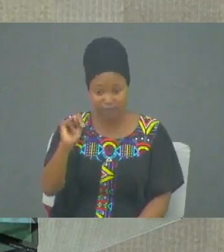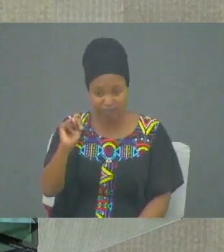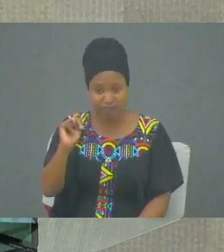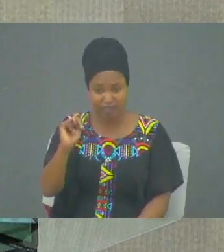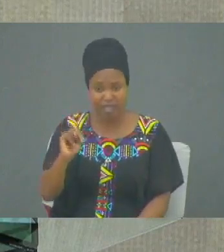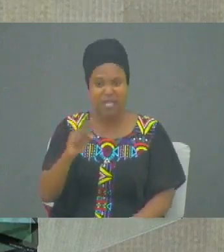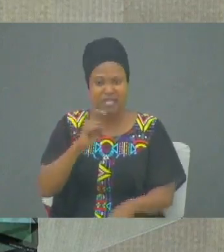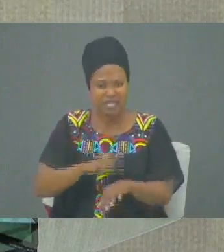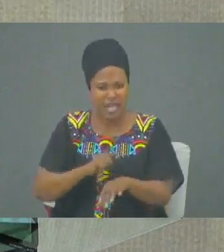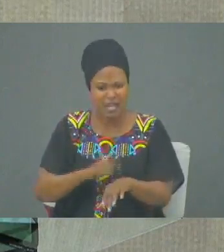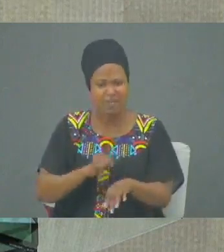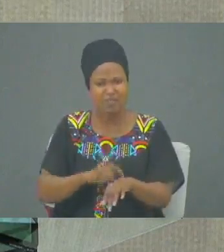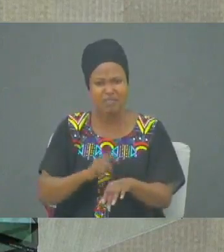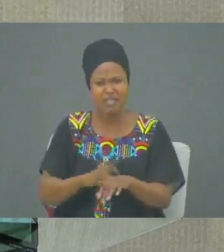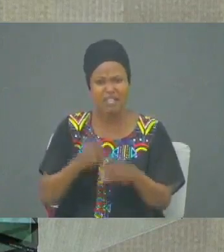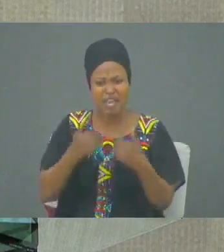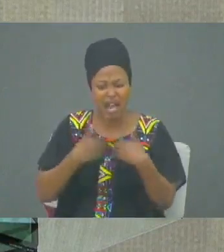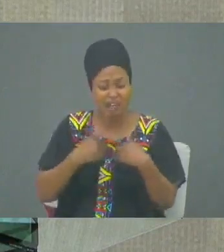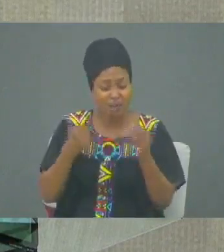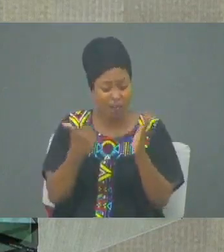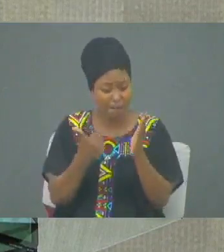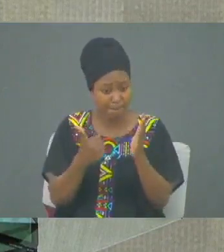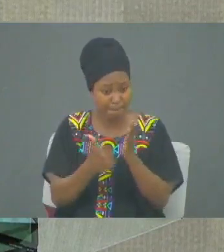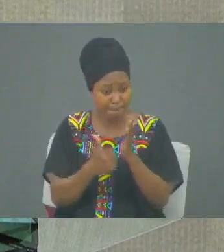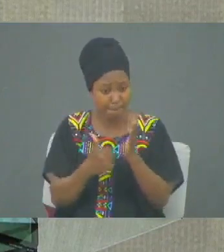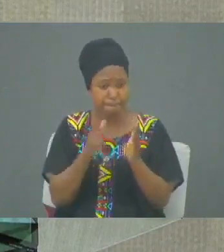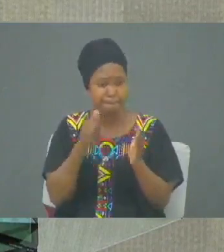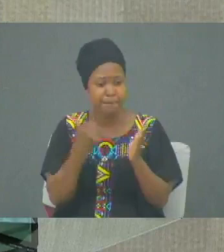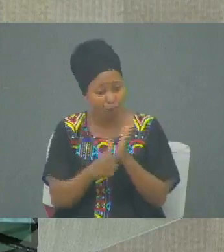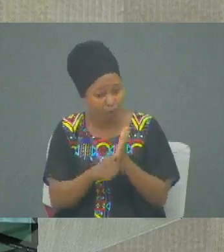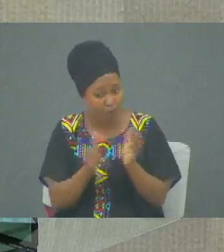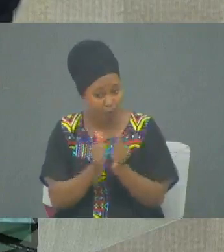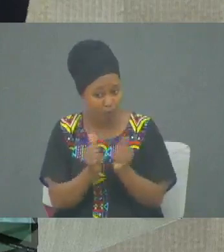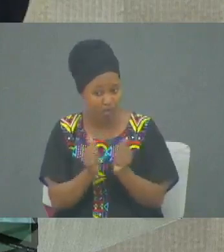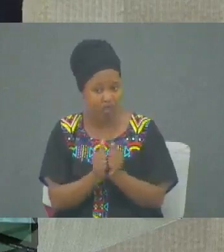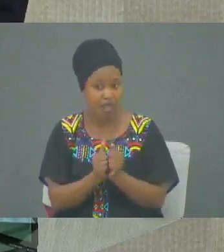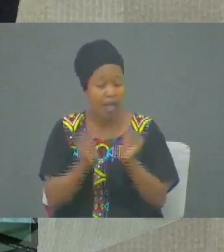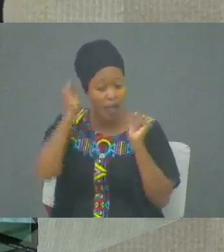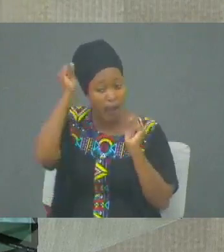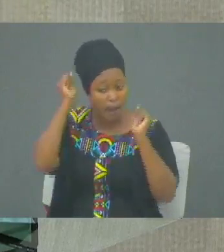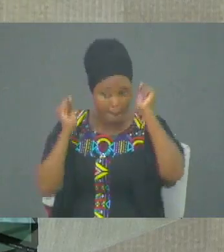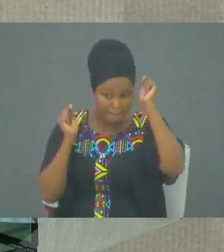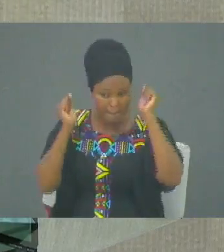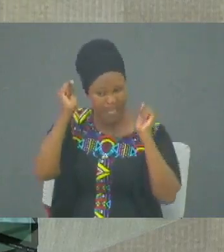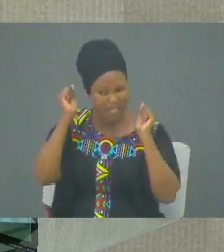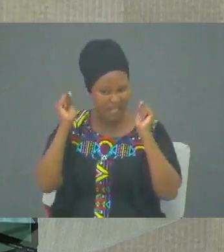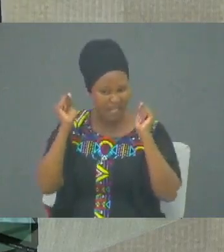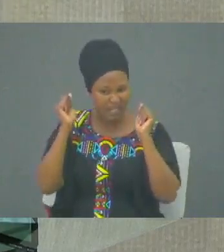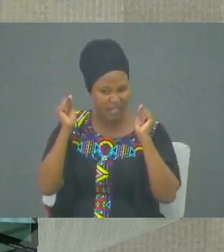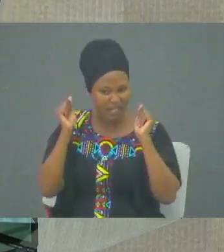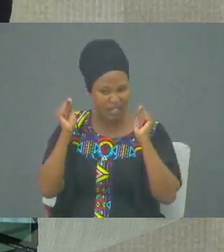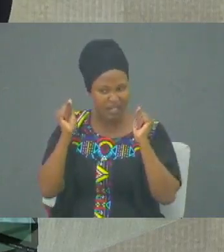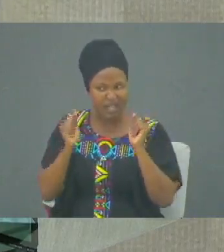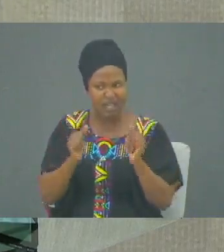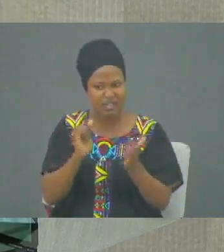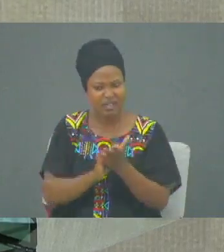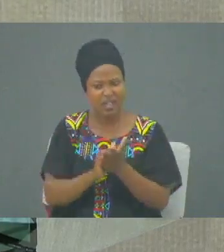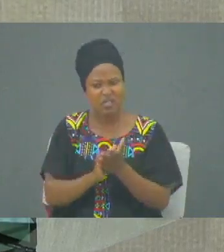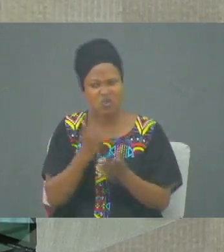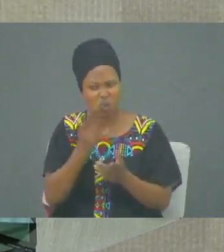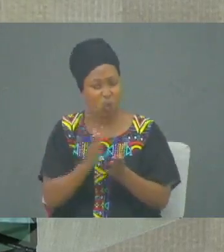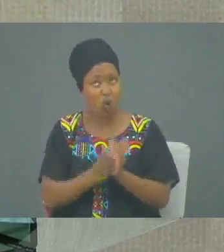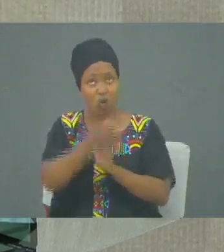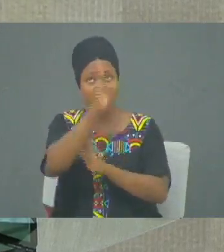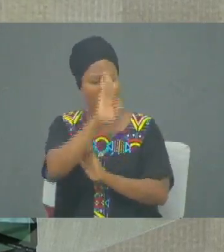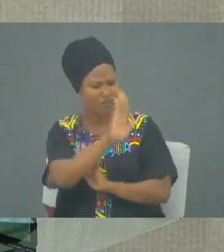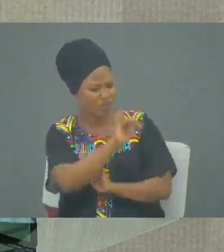he immediately had a problem with his brother, Abram, and he killed you. And God says, where is your brother? He says, am I my brother's keeper? That's what happens when you move away